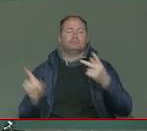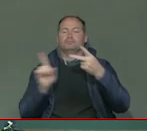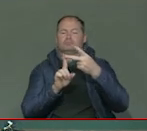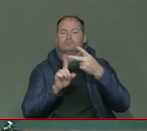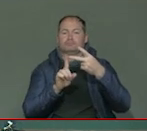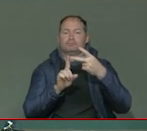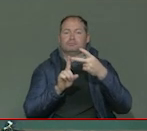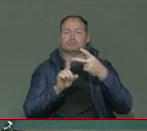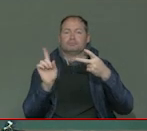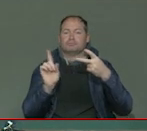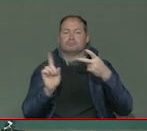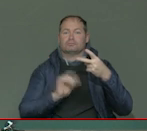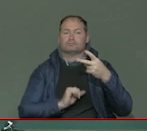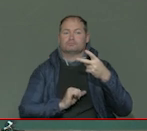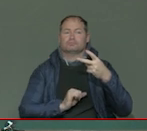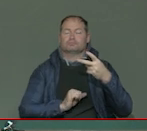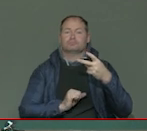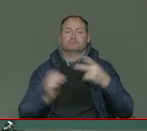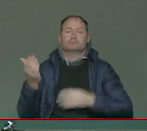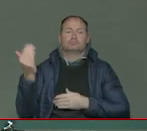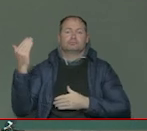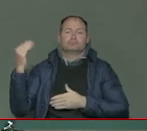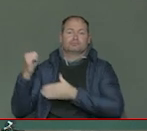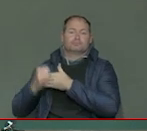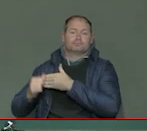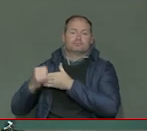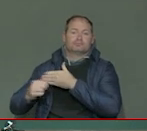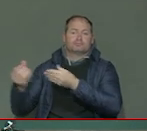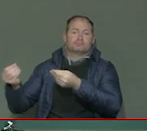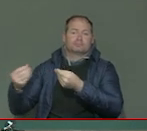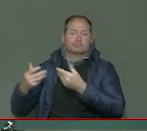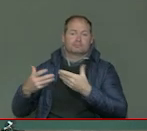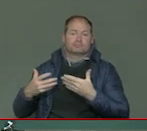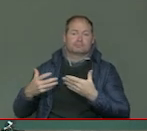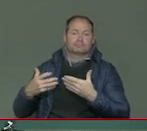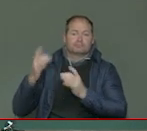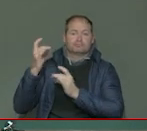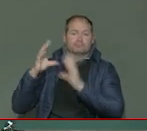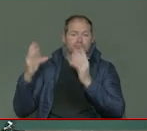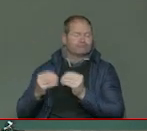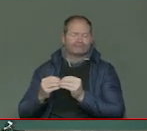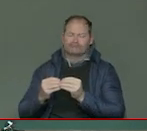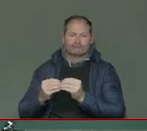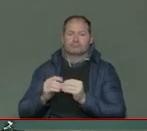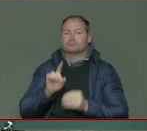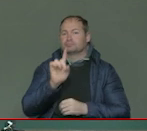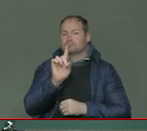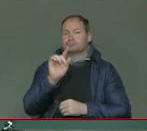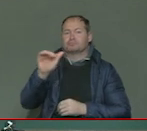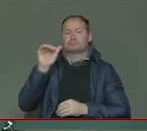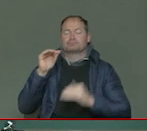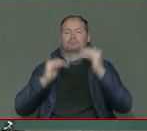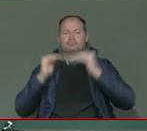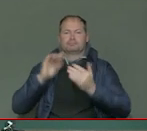they use the previous months, or they give you the previous months, not all of the information, for you to calculate your bank